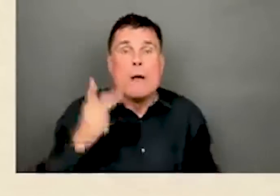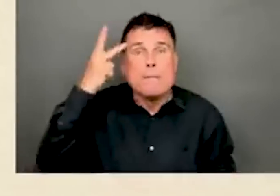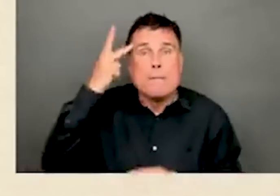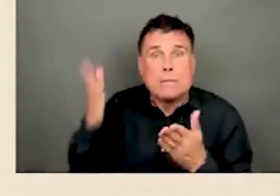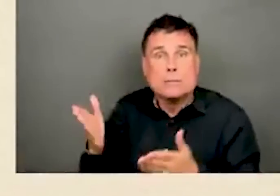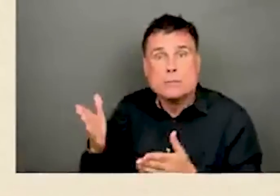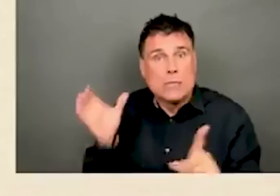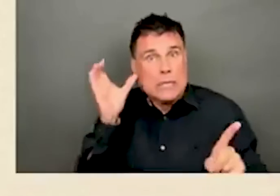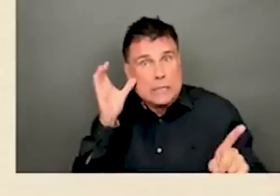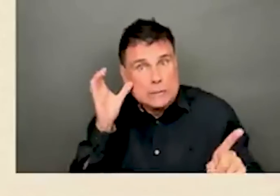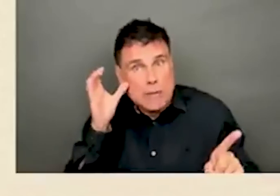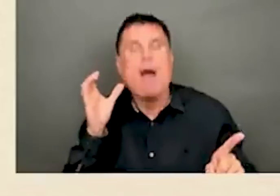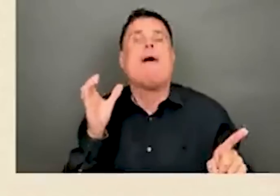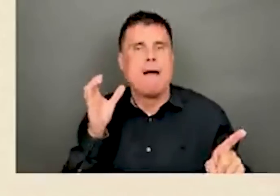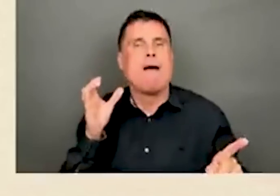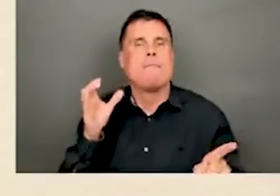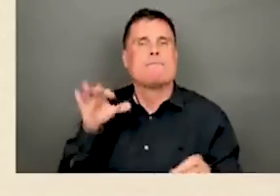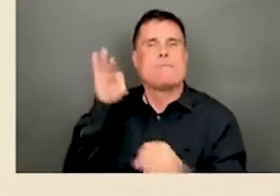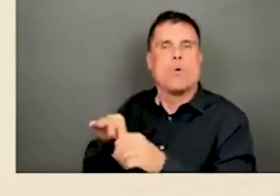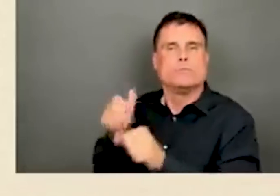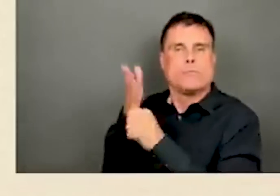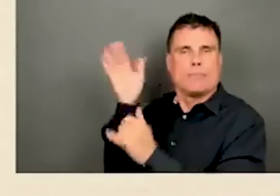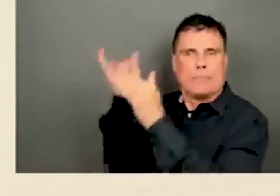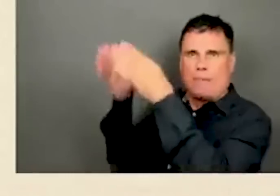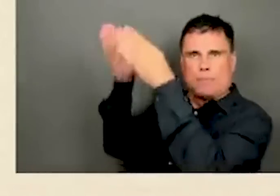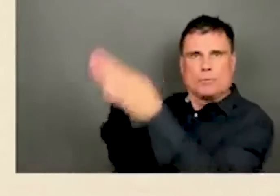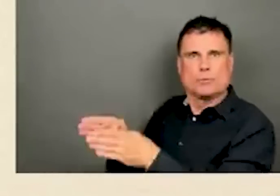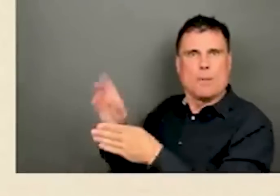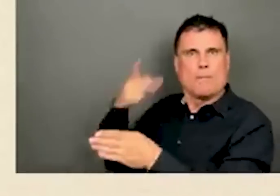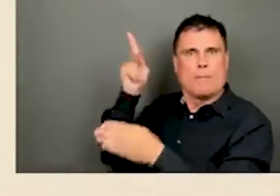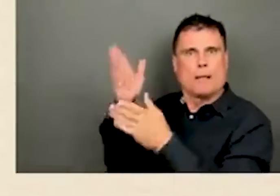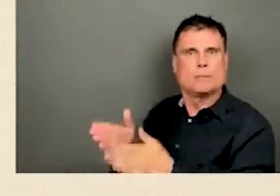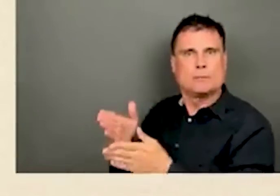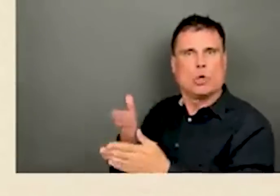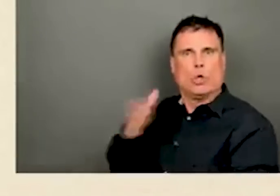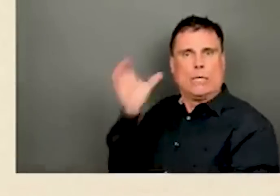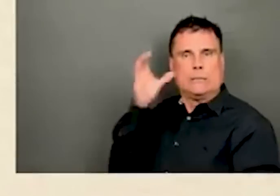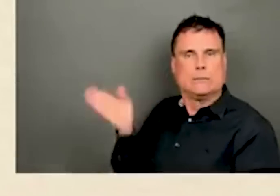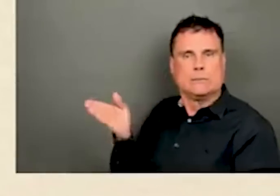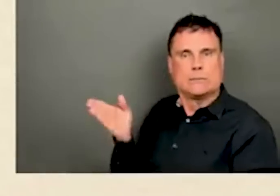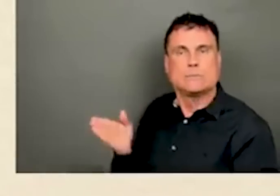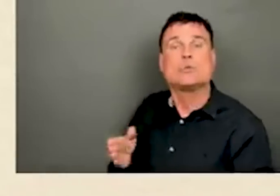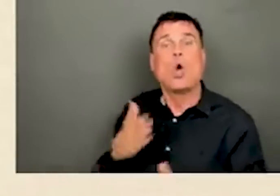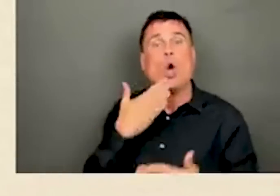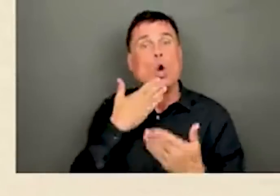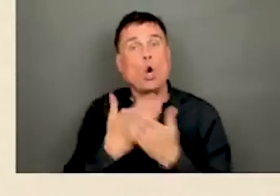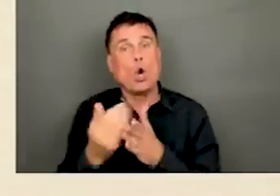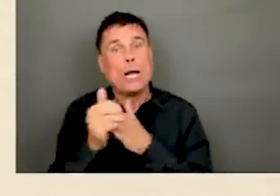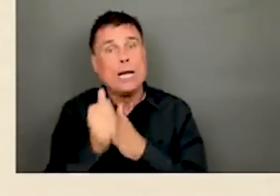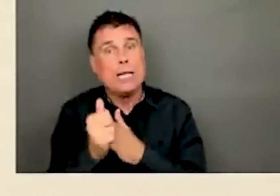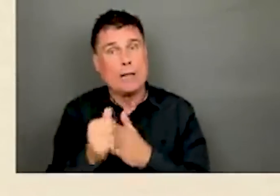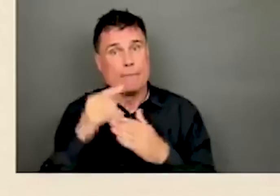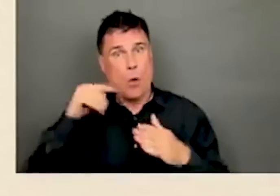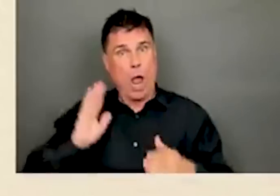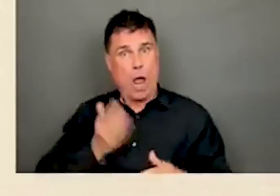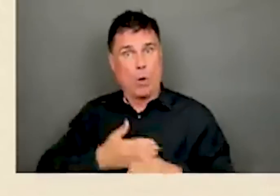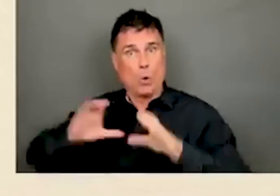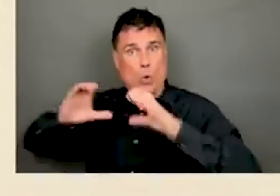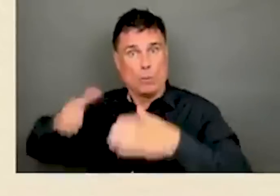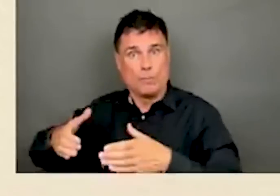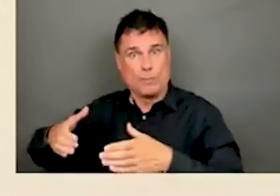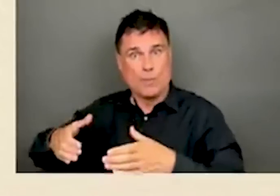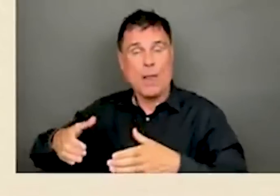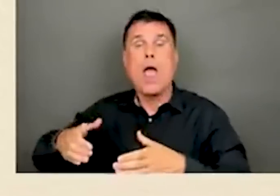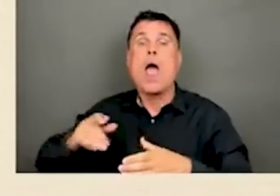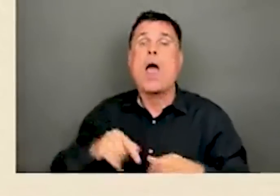and the contrast between a new leader for our team and the other teams will be there for the public to make their